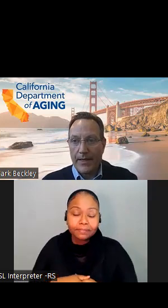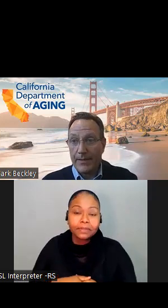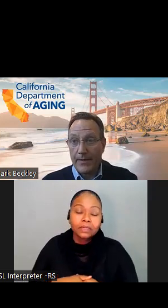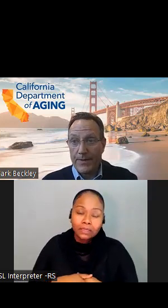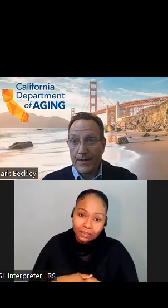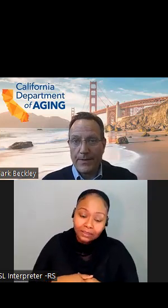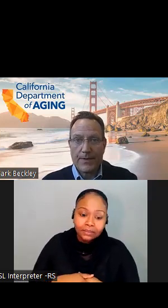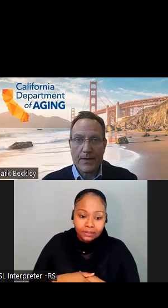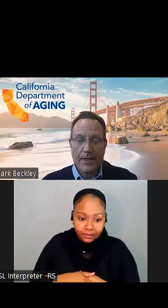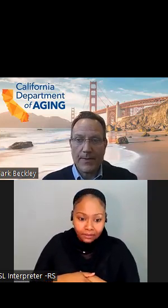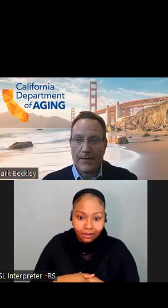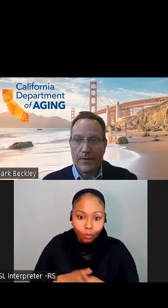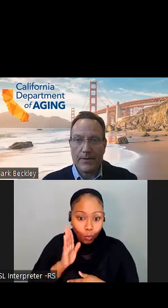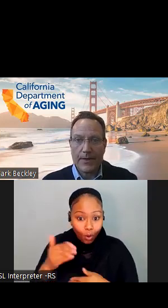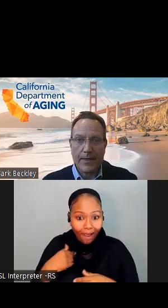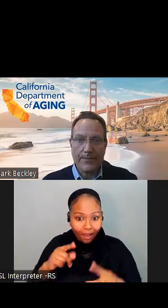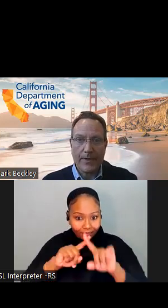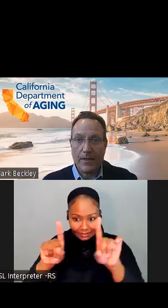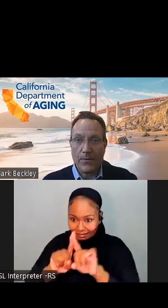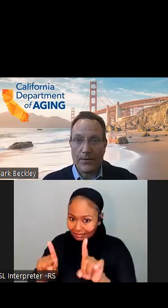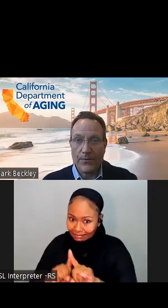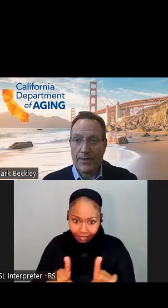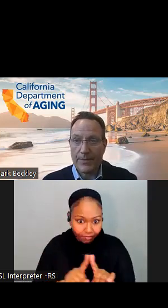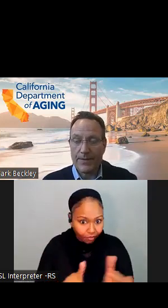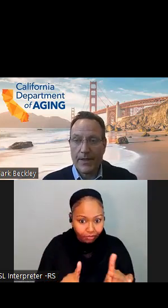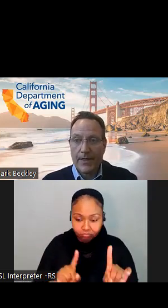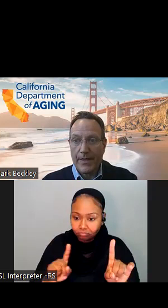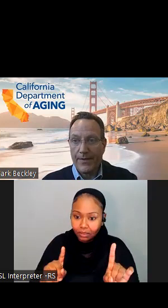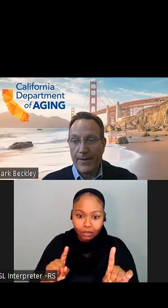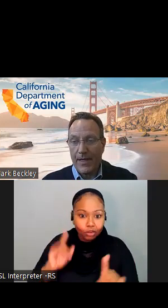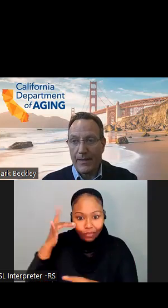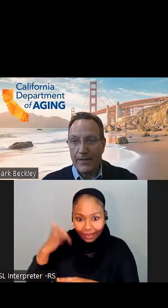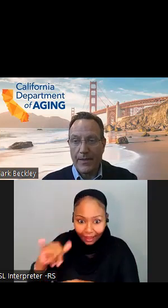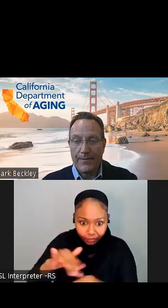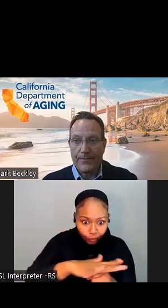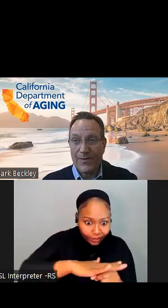be differences in different California regions